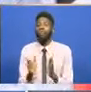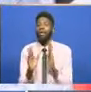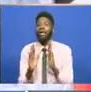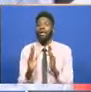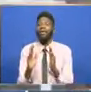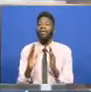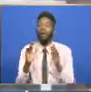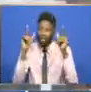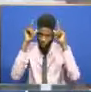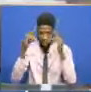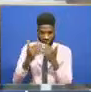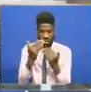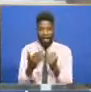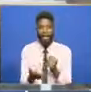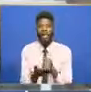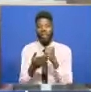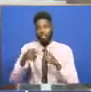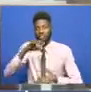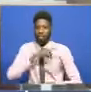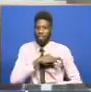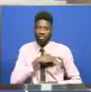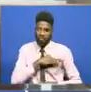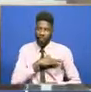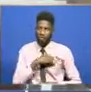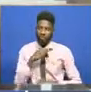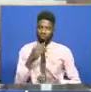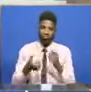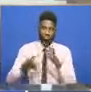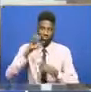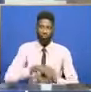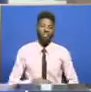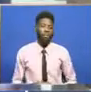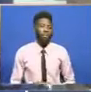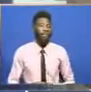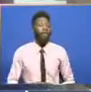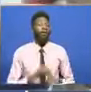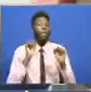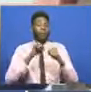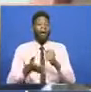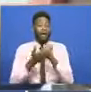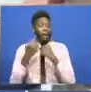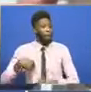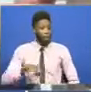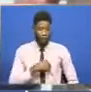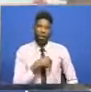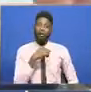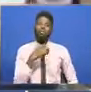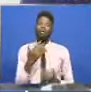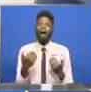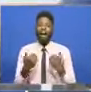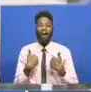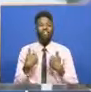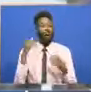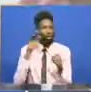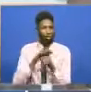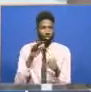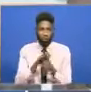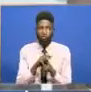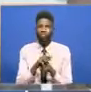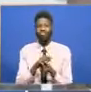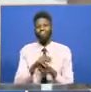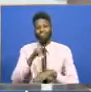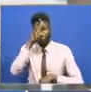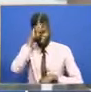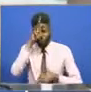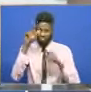their livelihoods. Hiyo ndiyo itatuwezesha kuwa na mifugo wengi tena wa faida